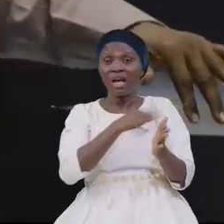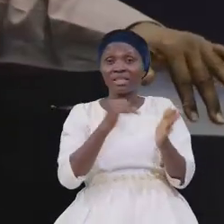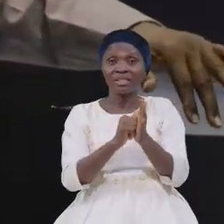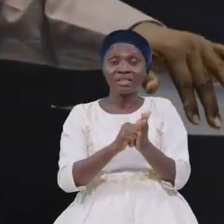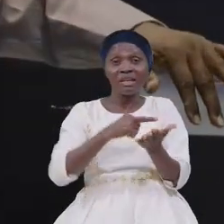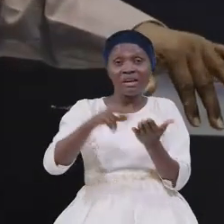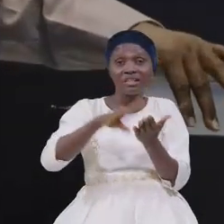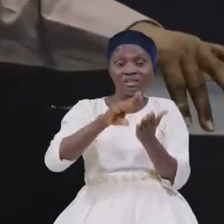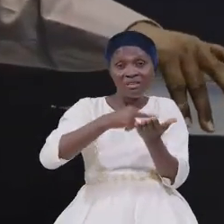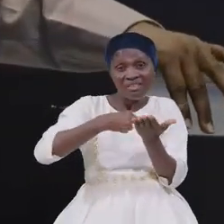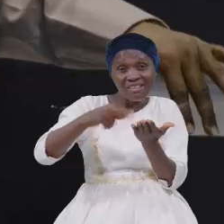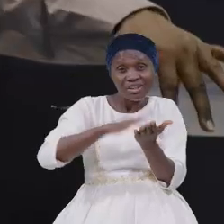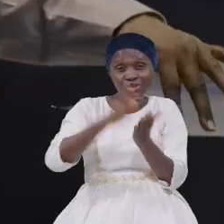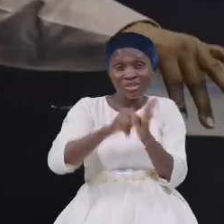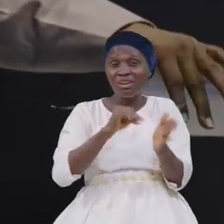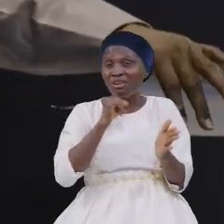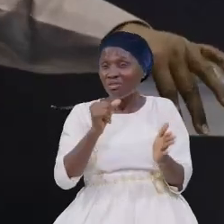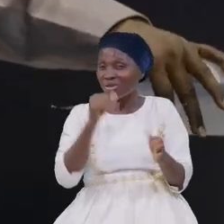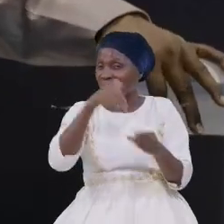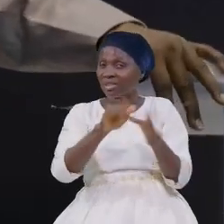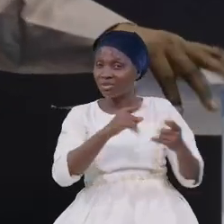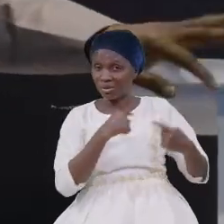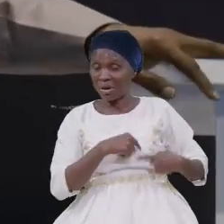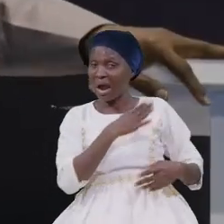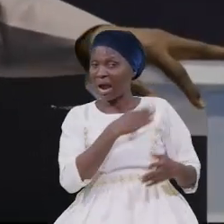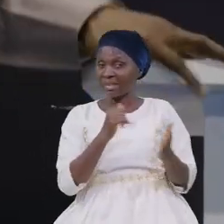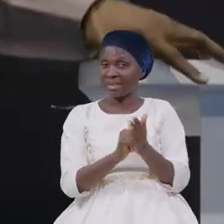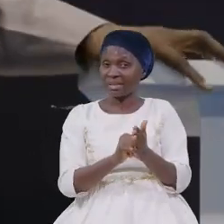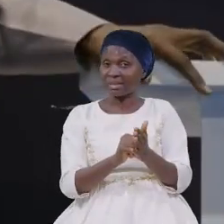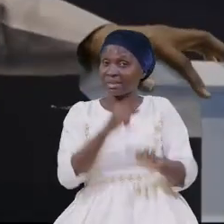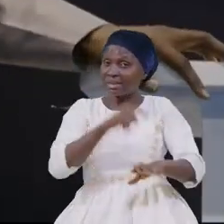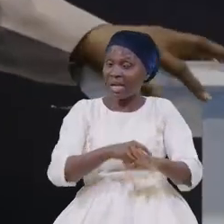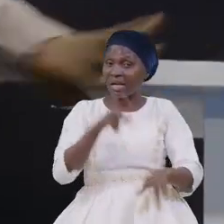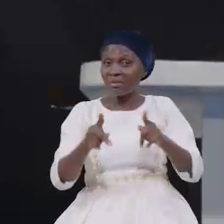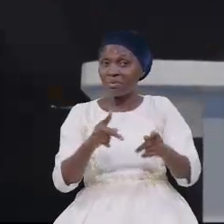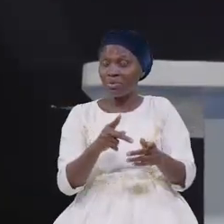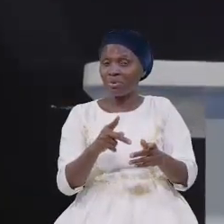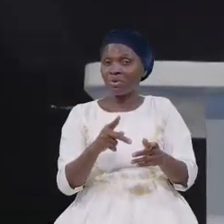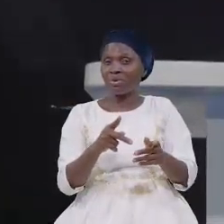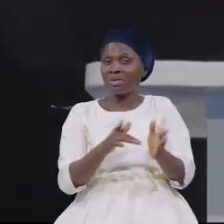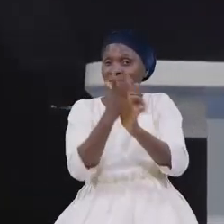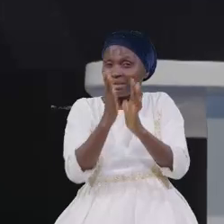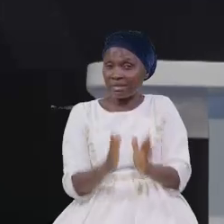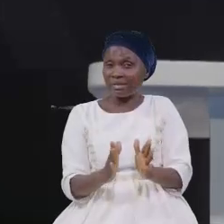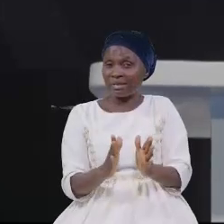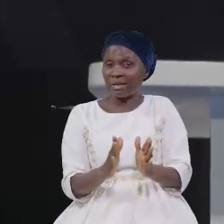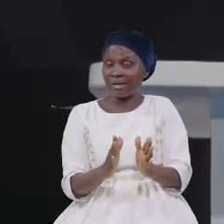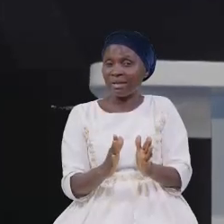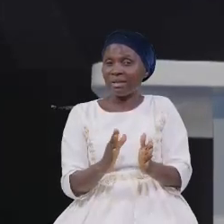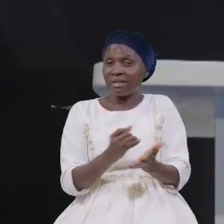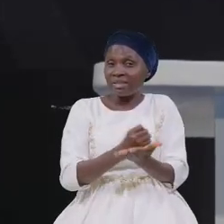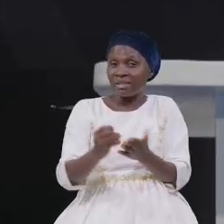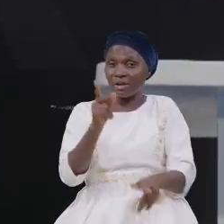gone, the saints are gone, and you're still on earth. There will be the